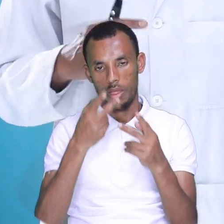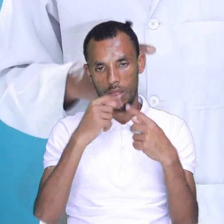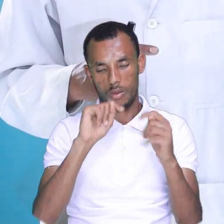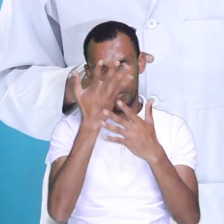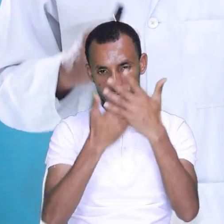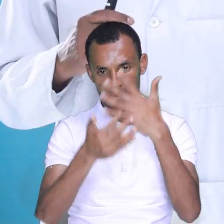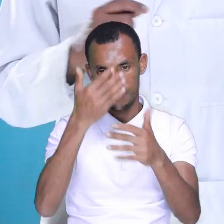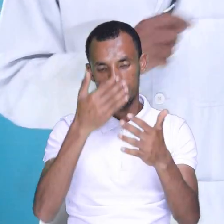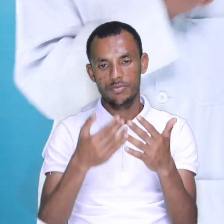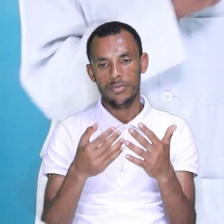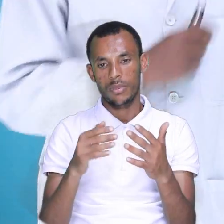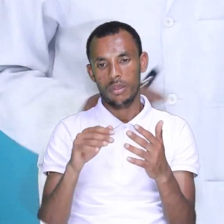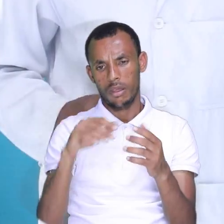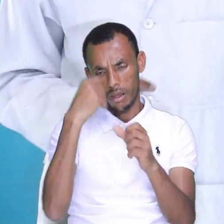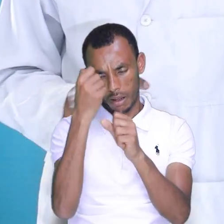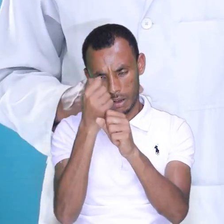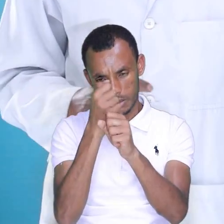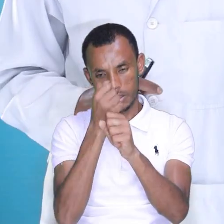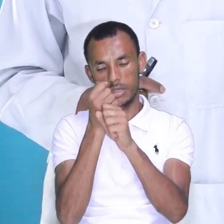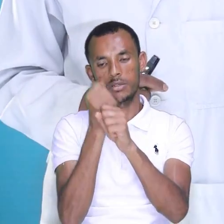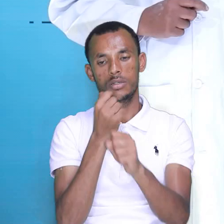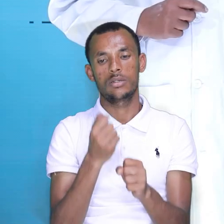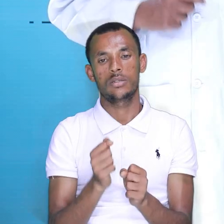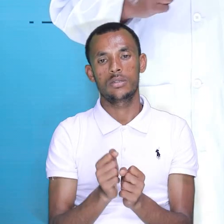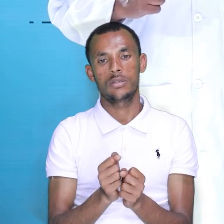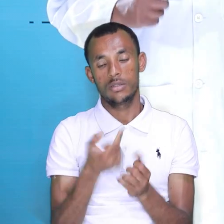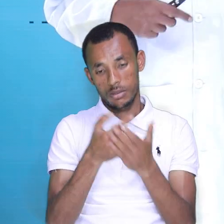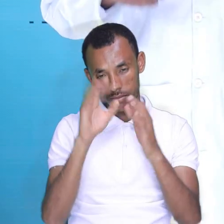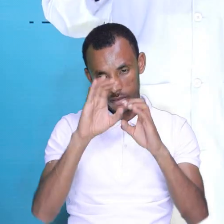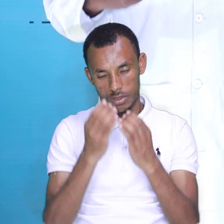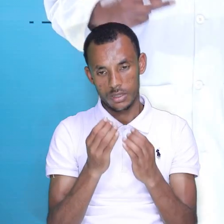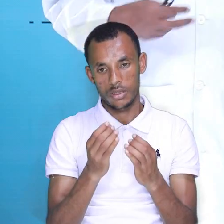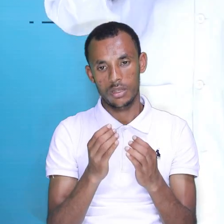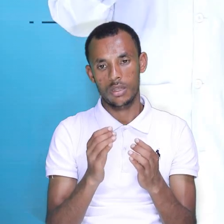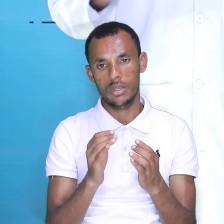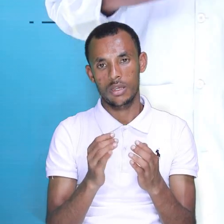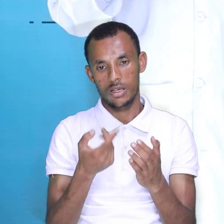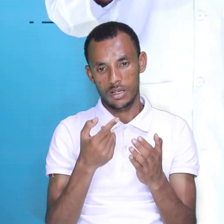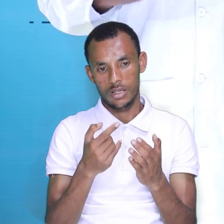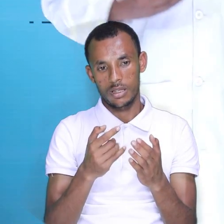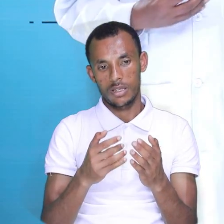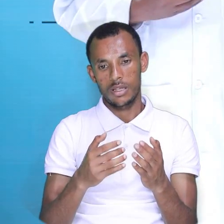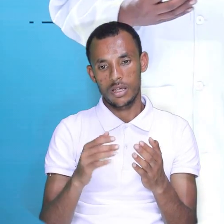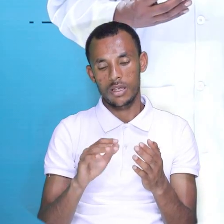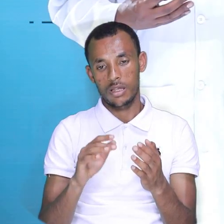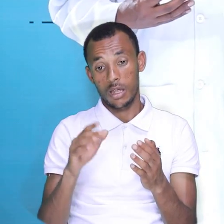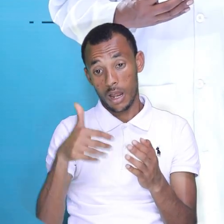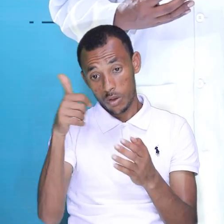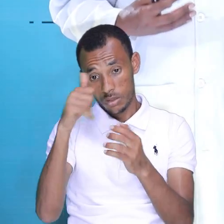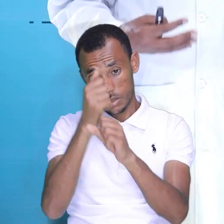to discuss a lot of exercises in this class. So I will leave the other exercises to